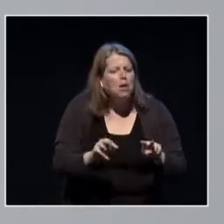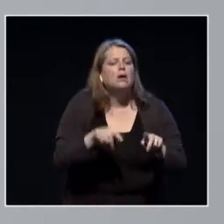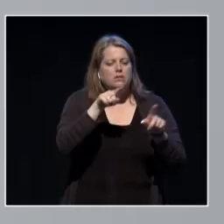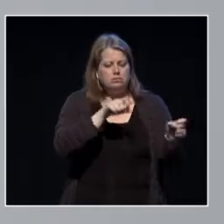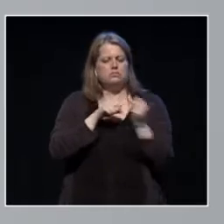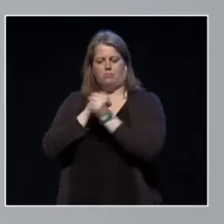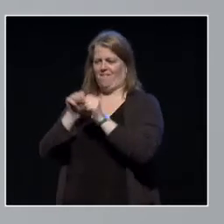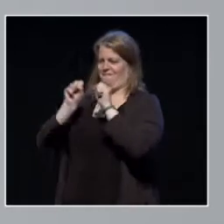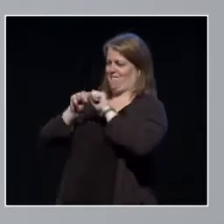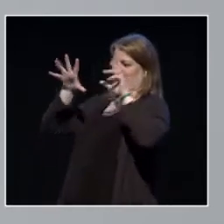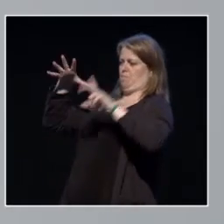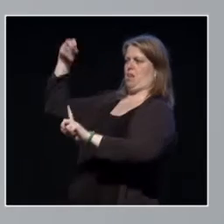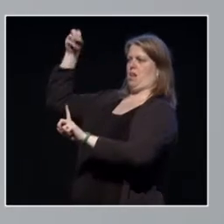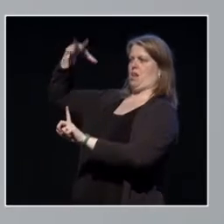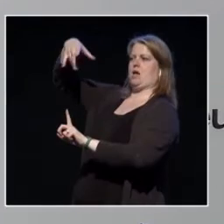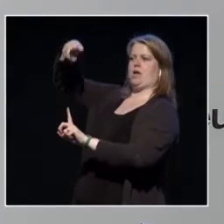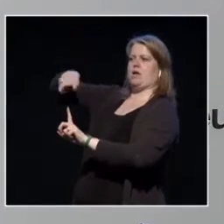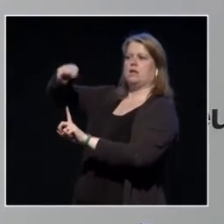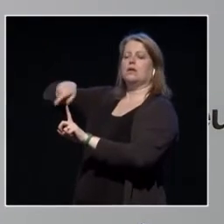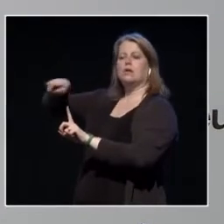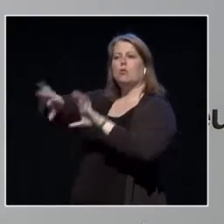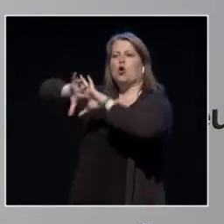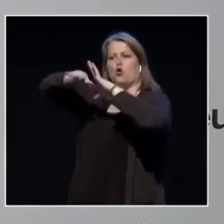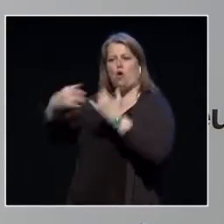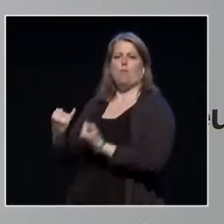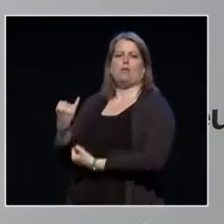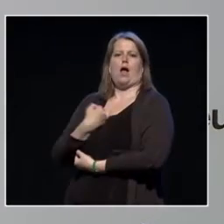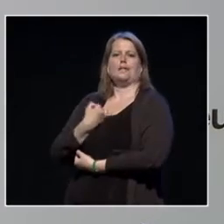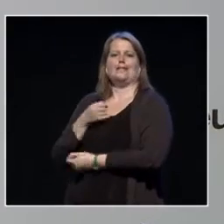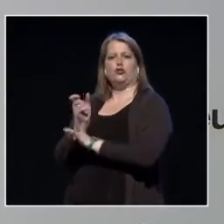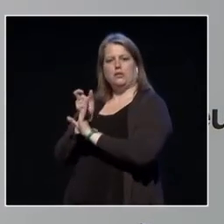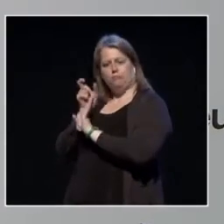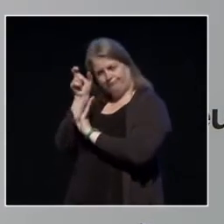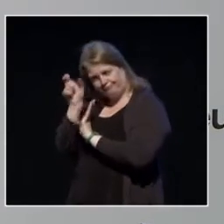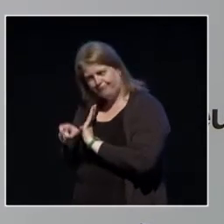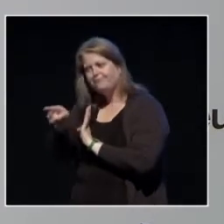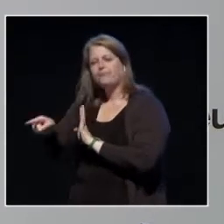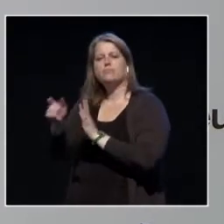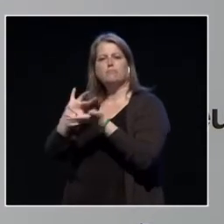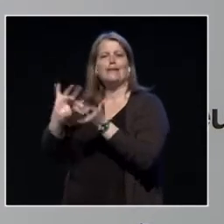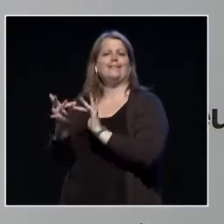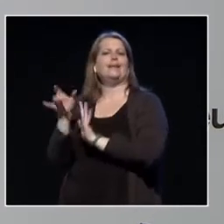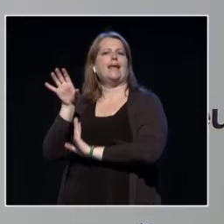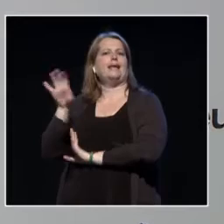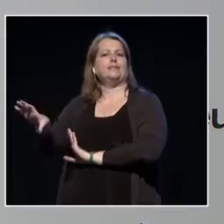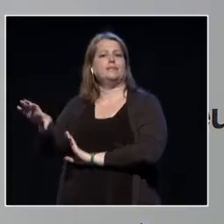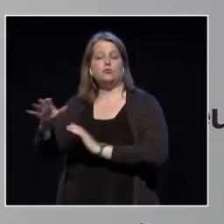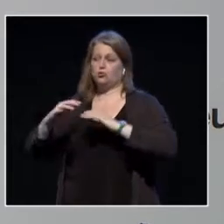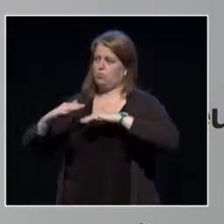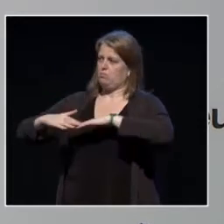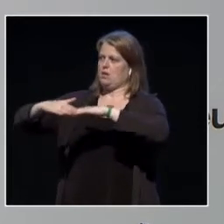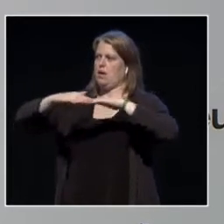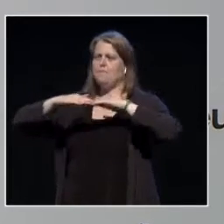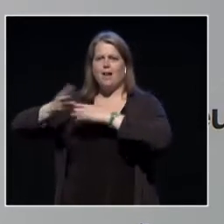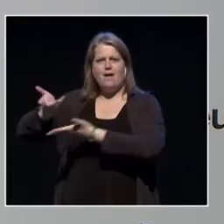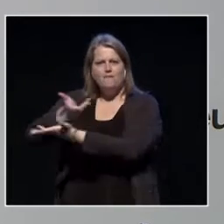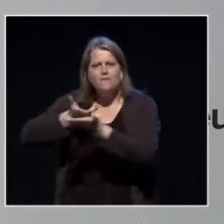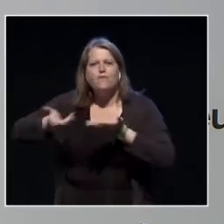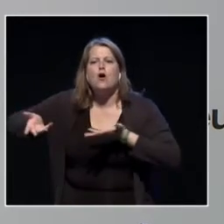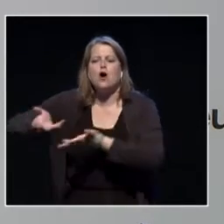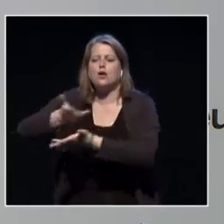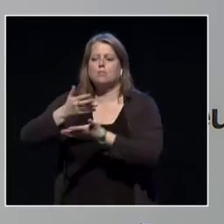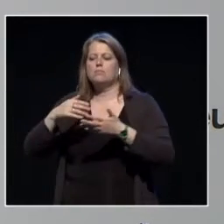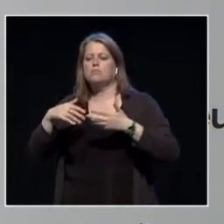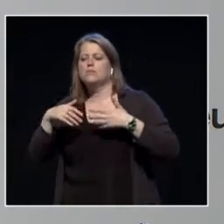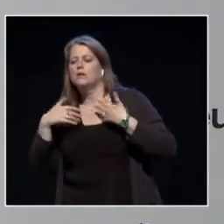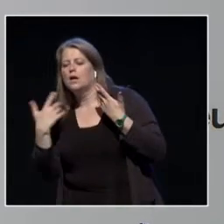them a global identity in the realm of internet. Through our platform, we try to connect these marginalized seamstresses